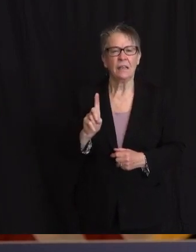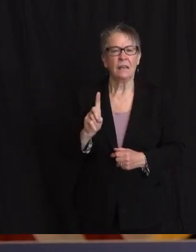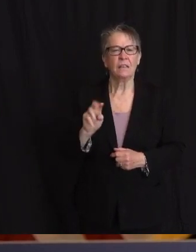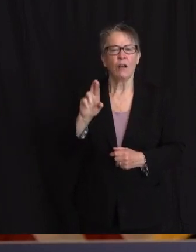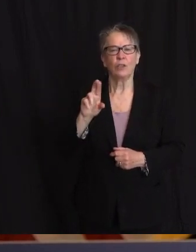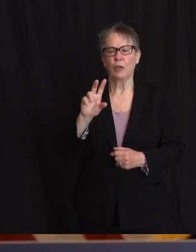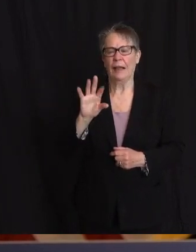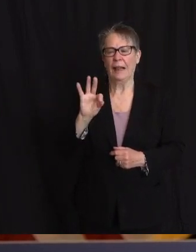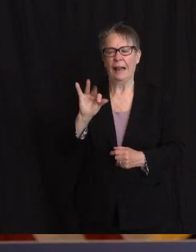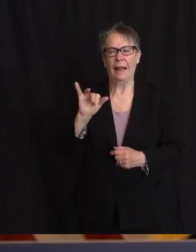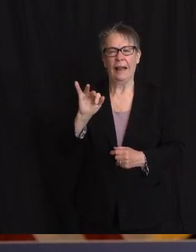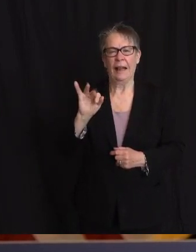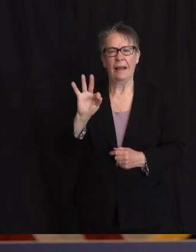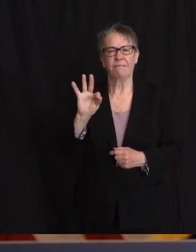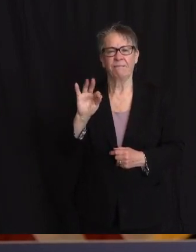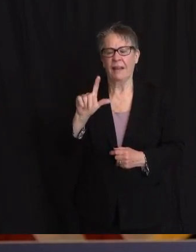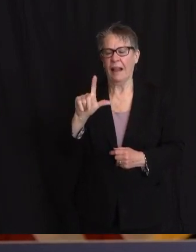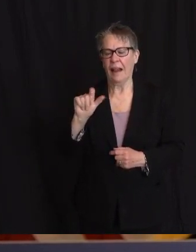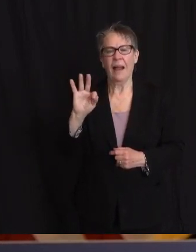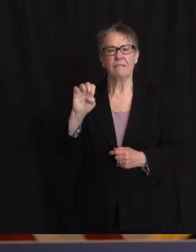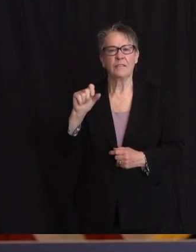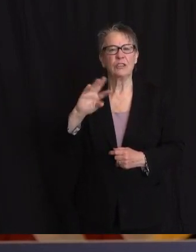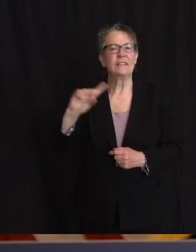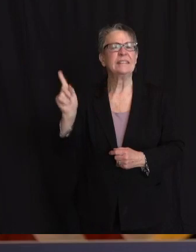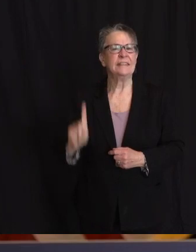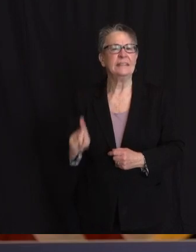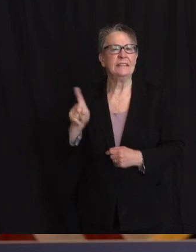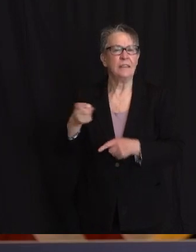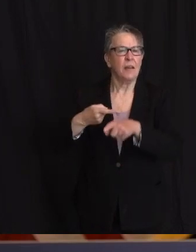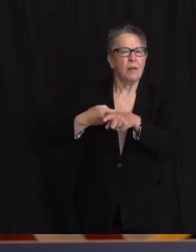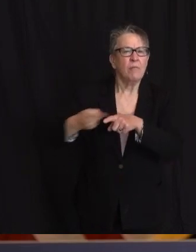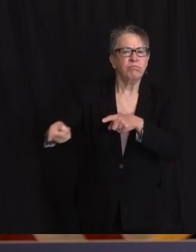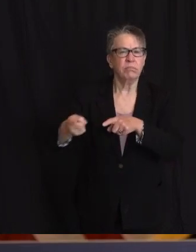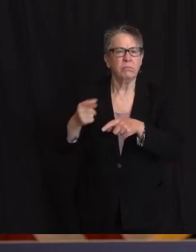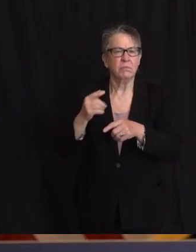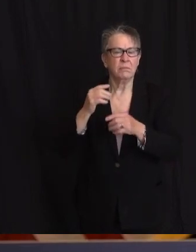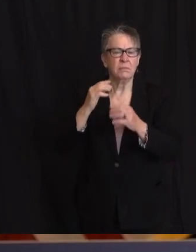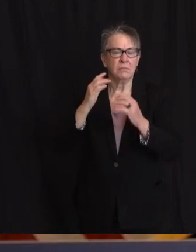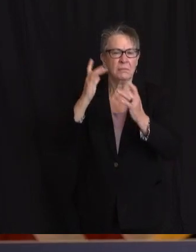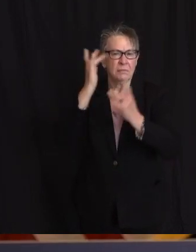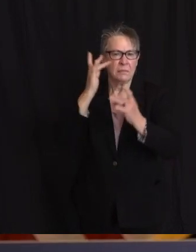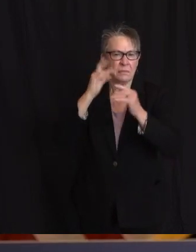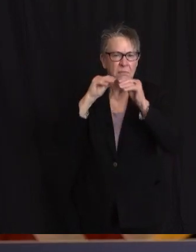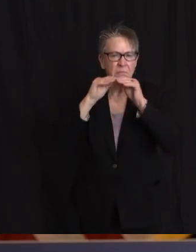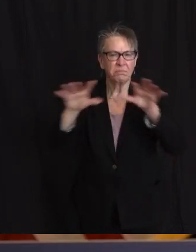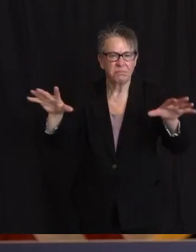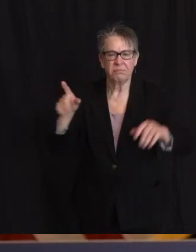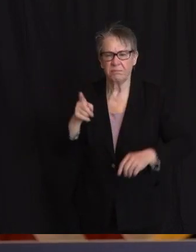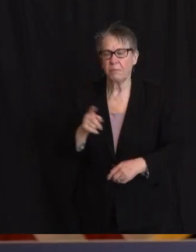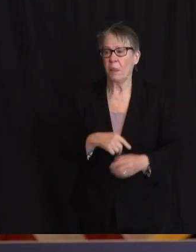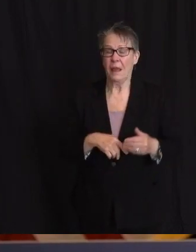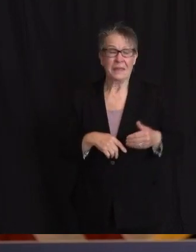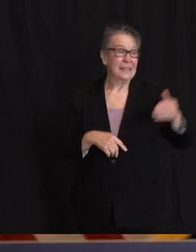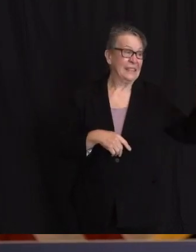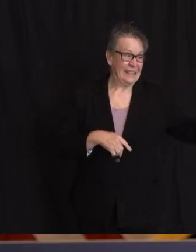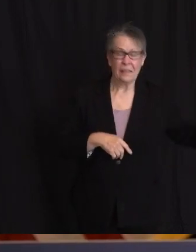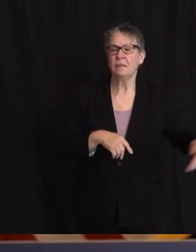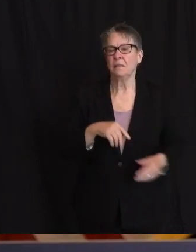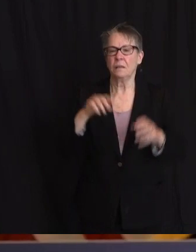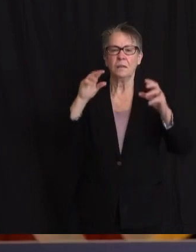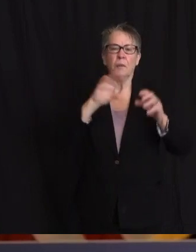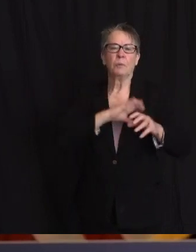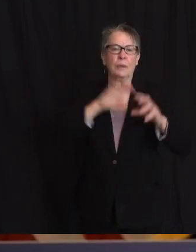need an introduction, Dr. Ed Lifshitz. Great to have you both with us. And to my left, another guy who does not need any introduction, the Superintendent of